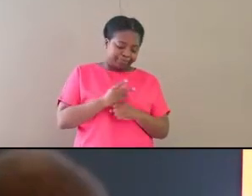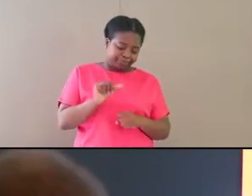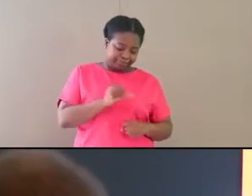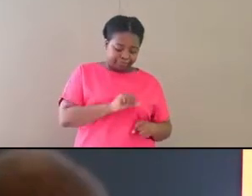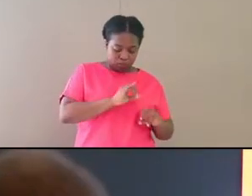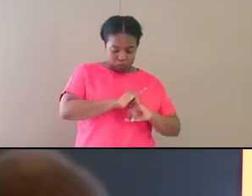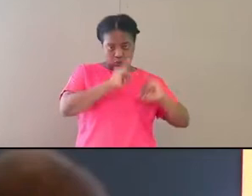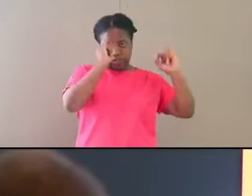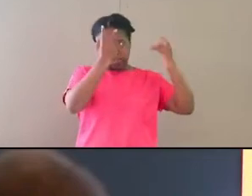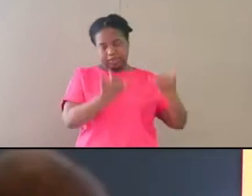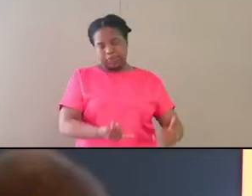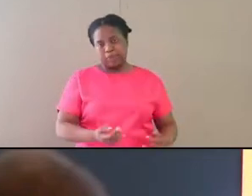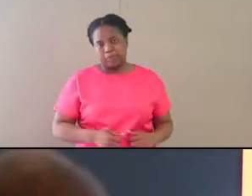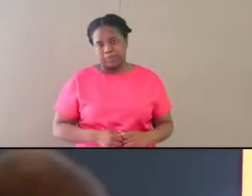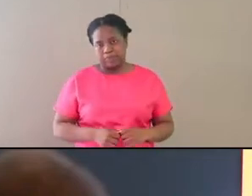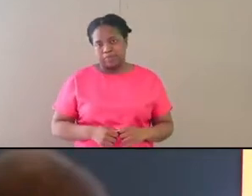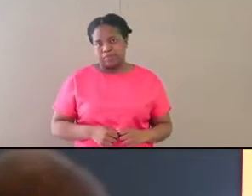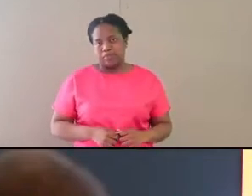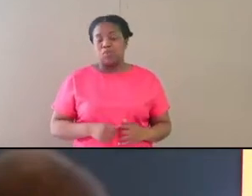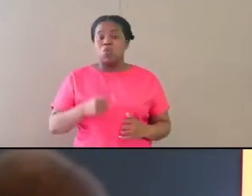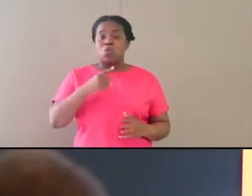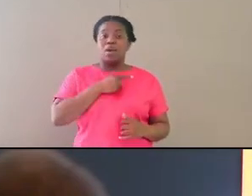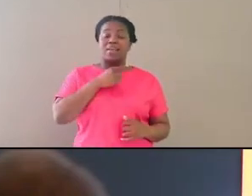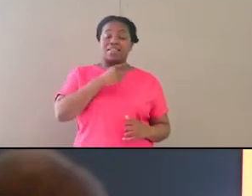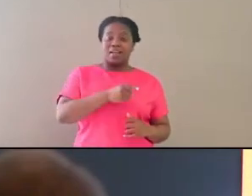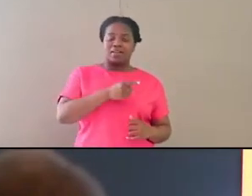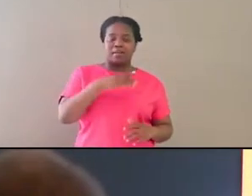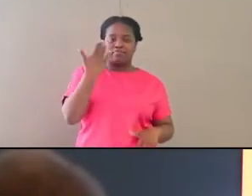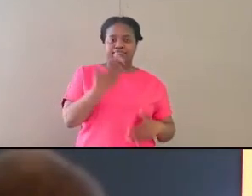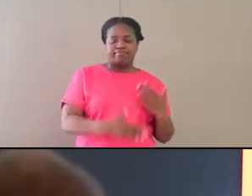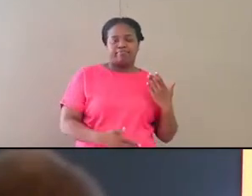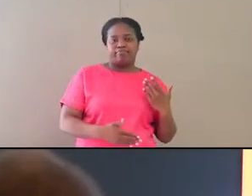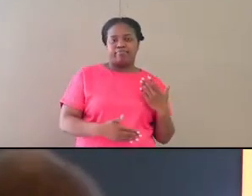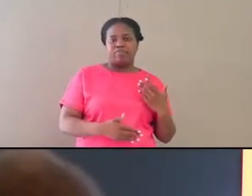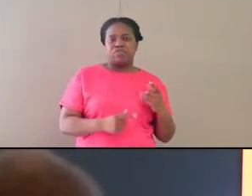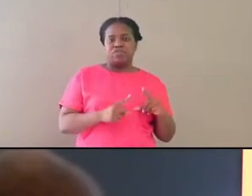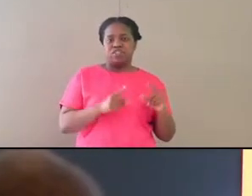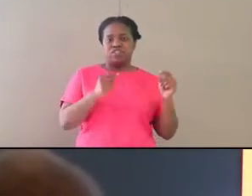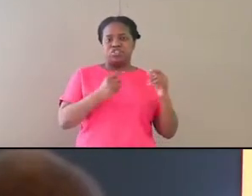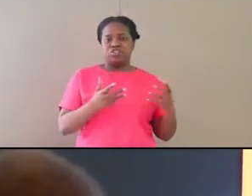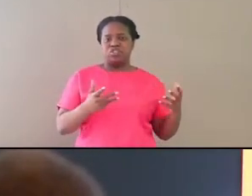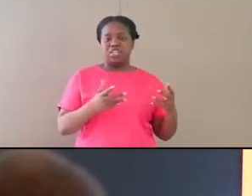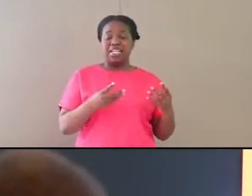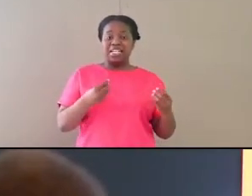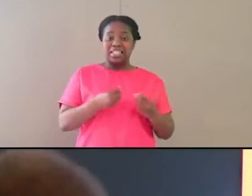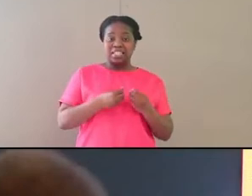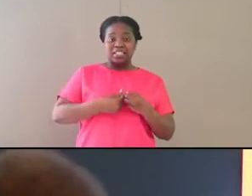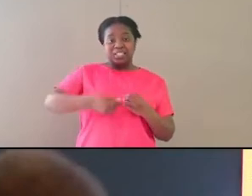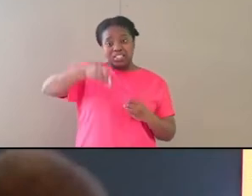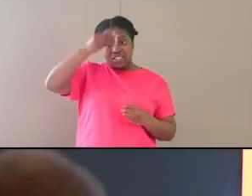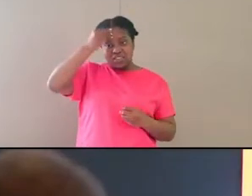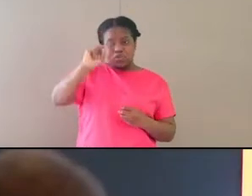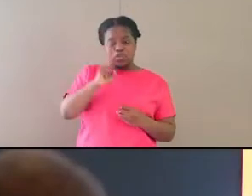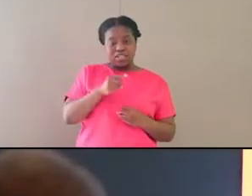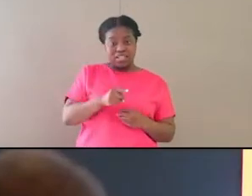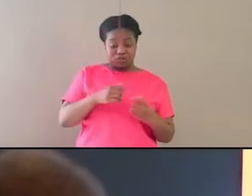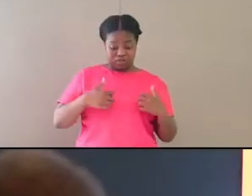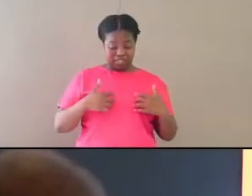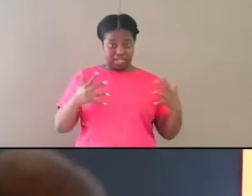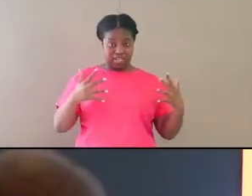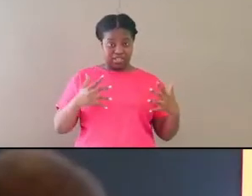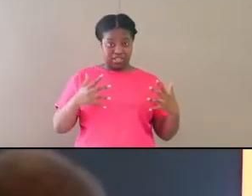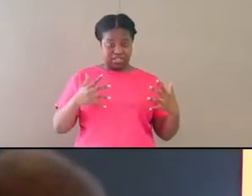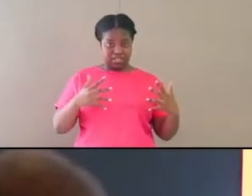we're worse than ever before, because that social relief package ended. And the gifts and the lessons of that was, if you start, if